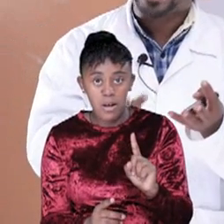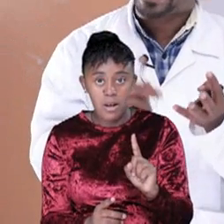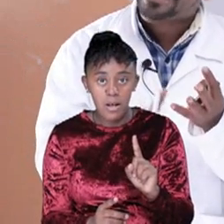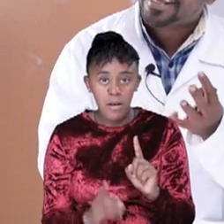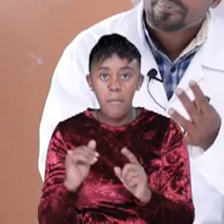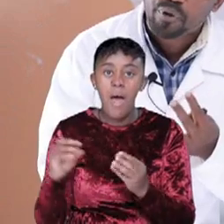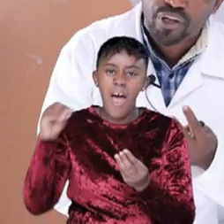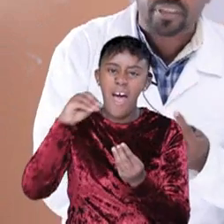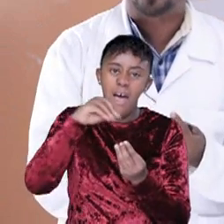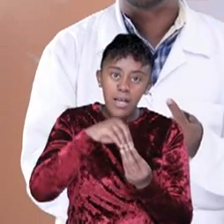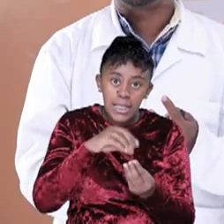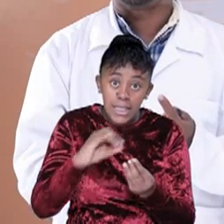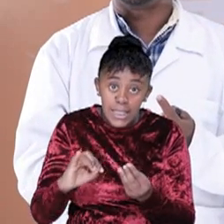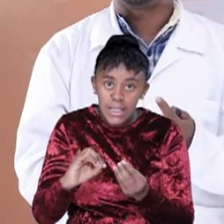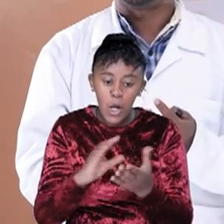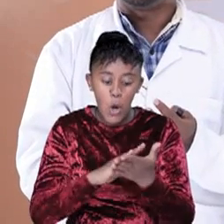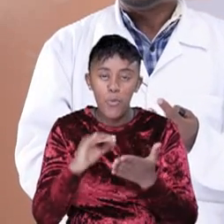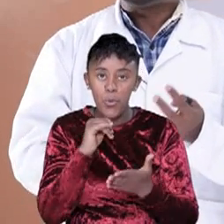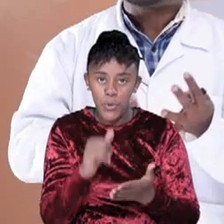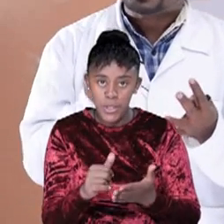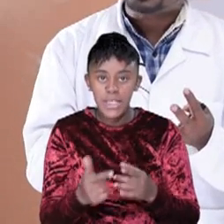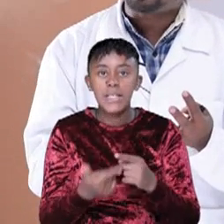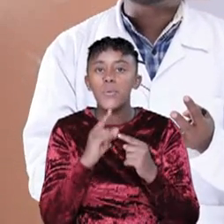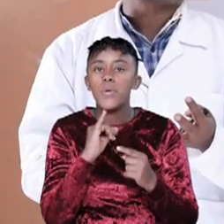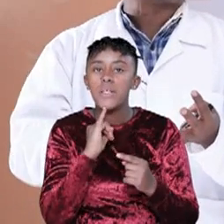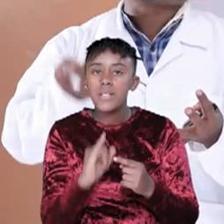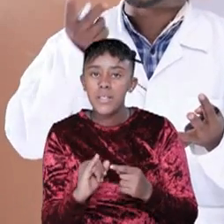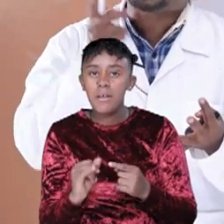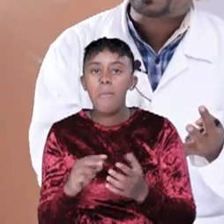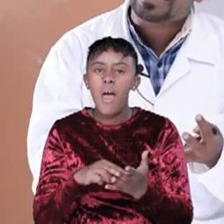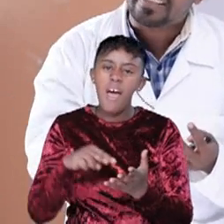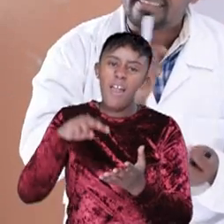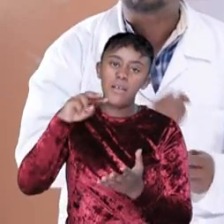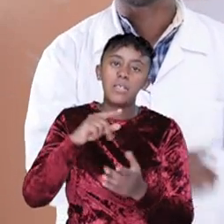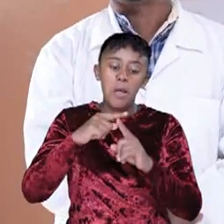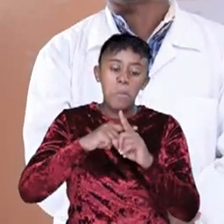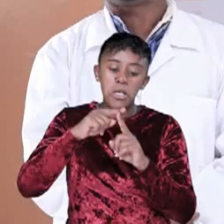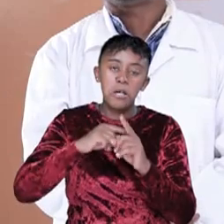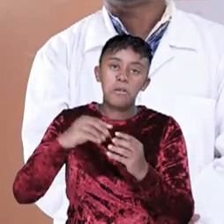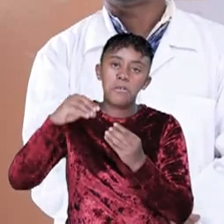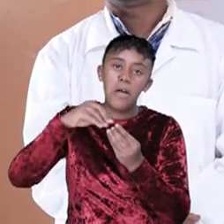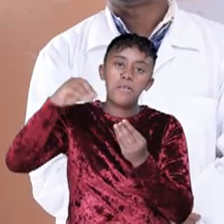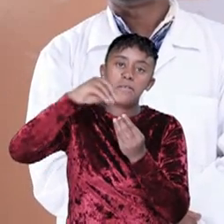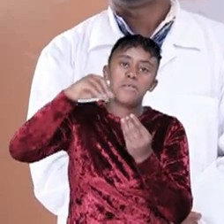One, by adding impurity. The second one is by raising its